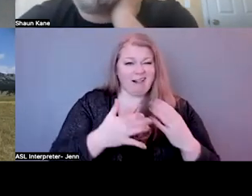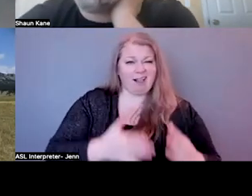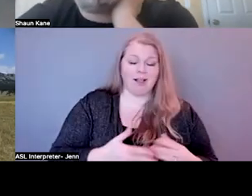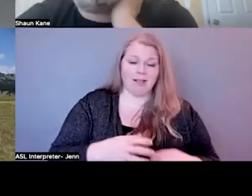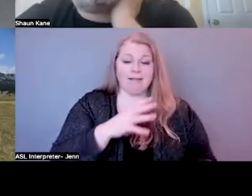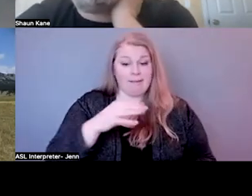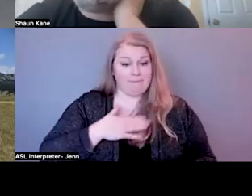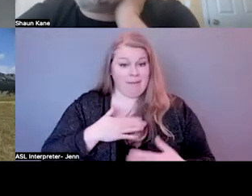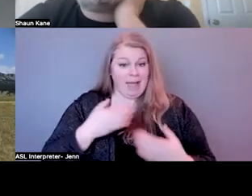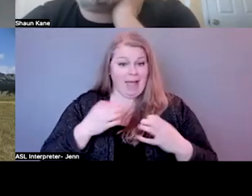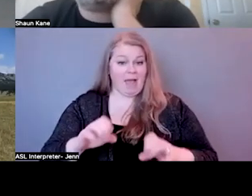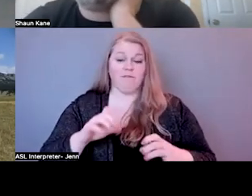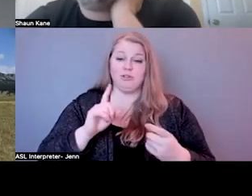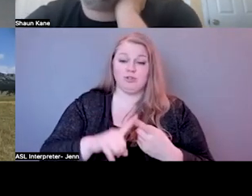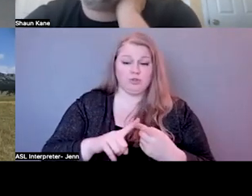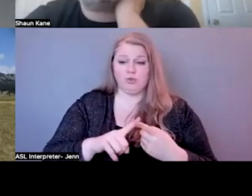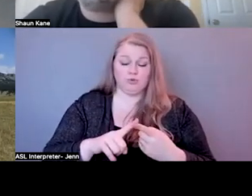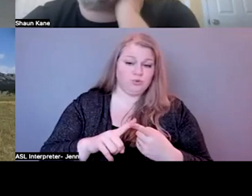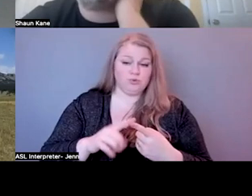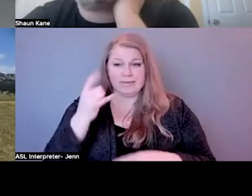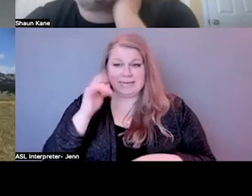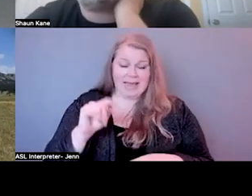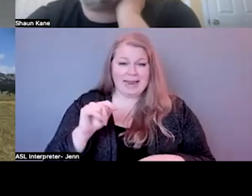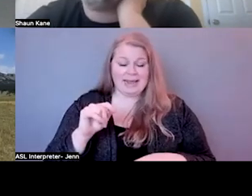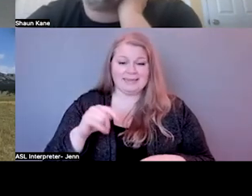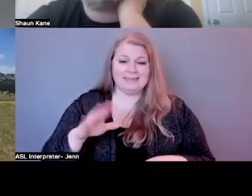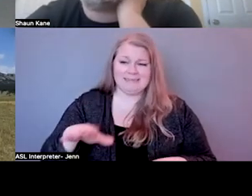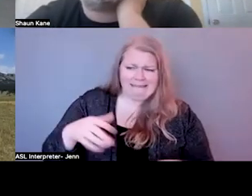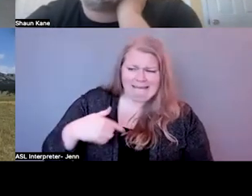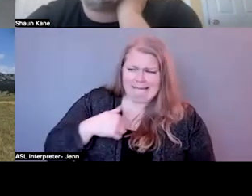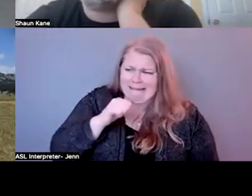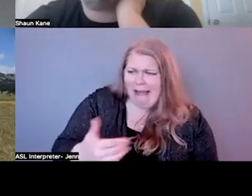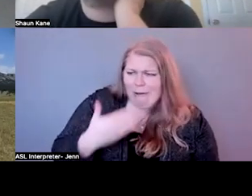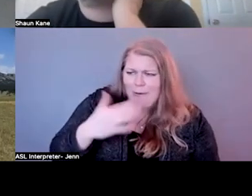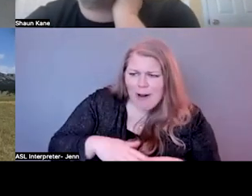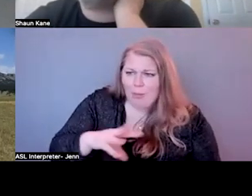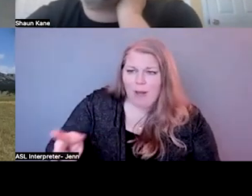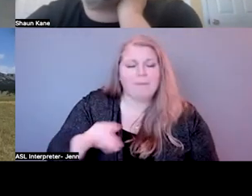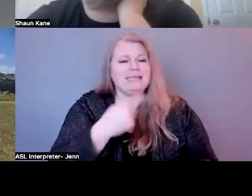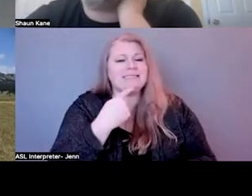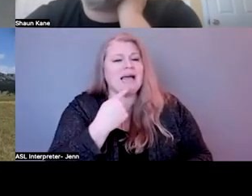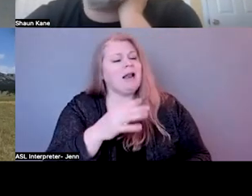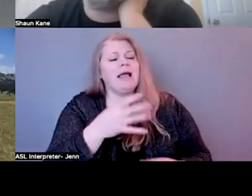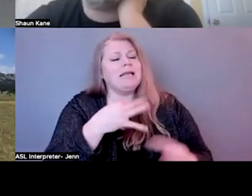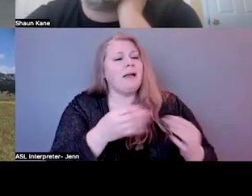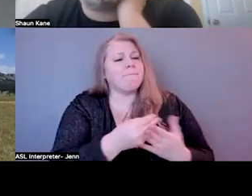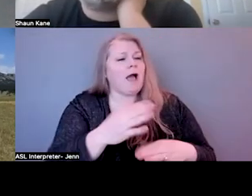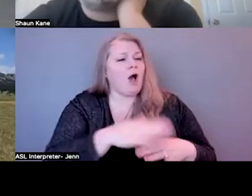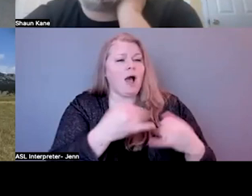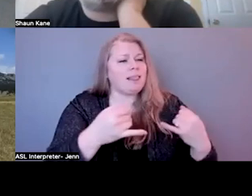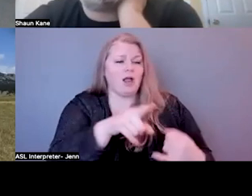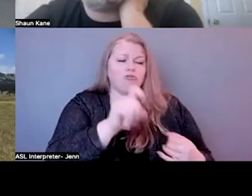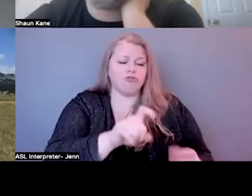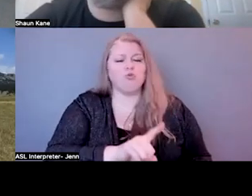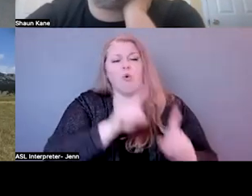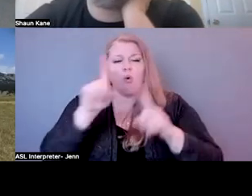efforts to sort of get it, come on, I'm not so good on the web, it said, well, instead of buying this online, you should go to